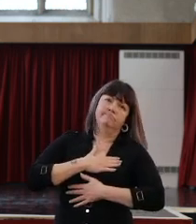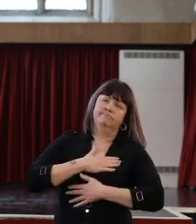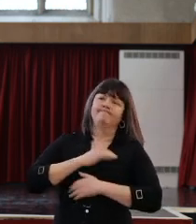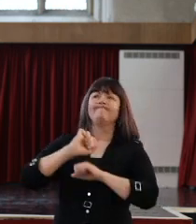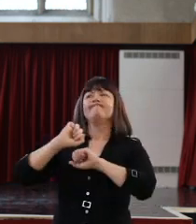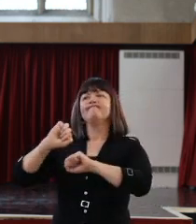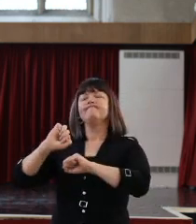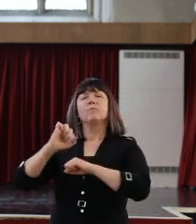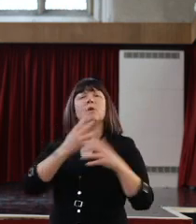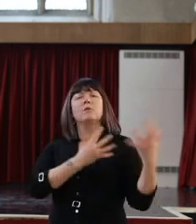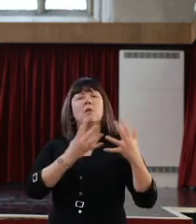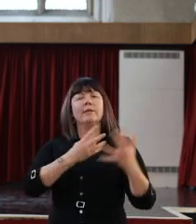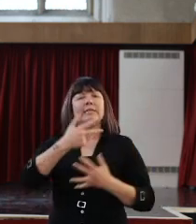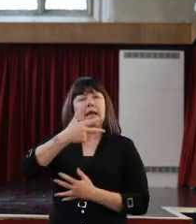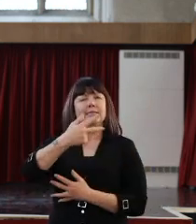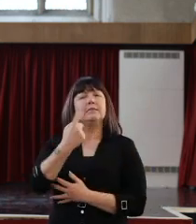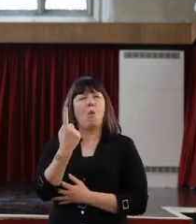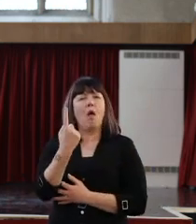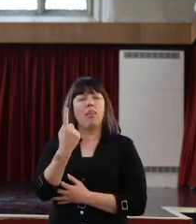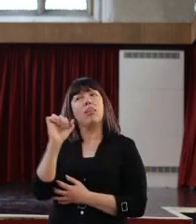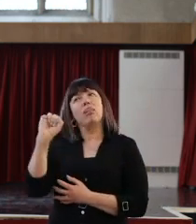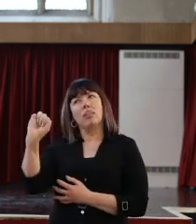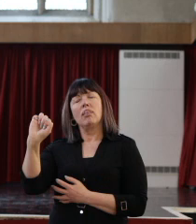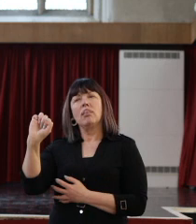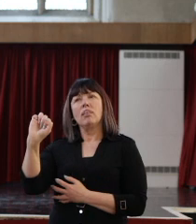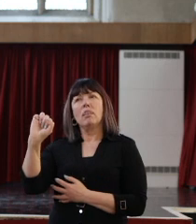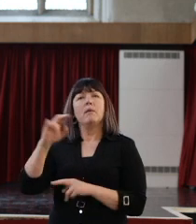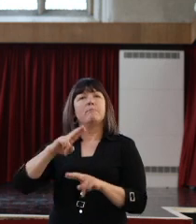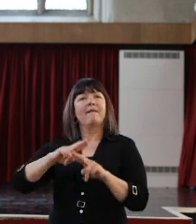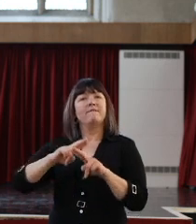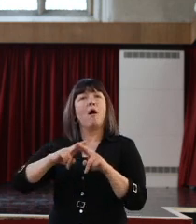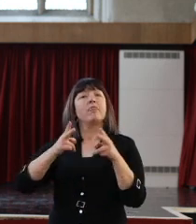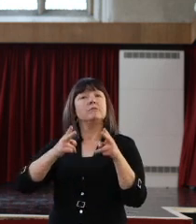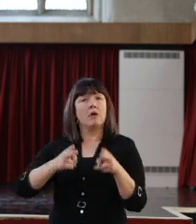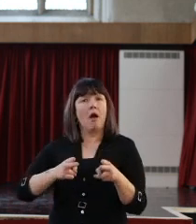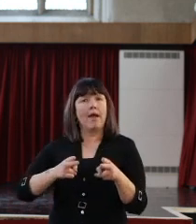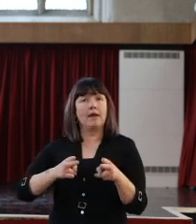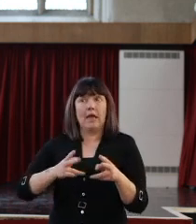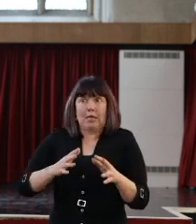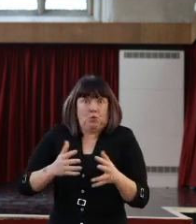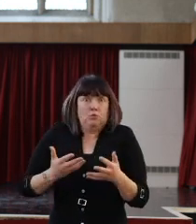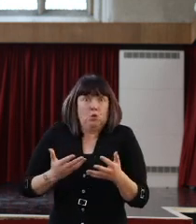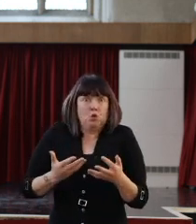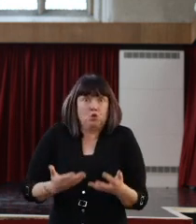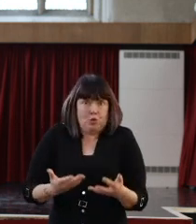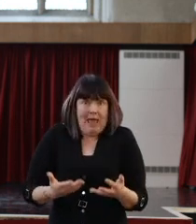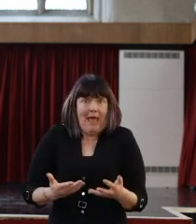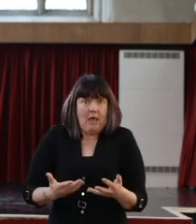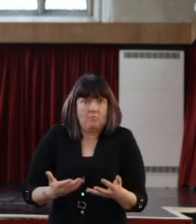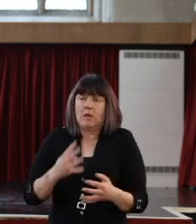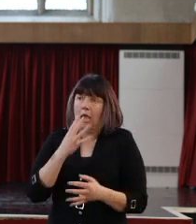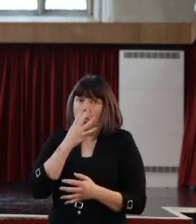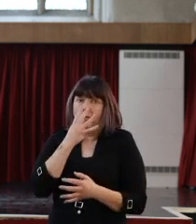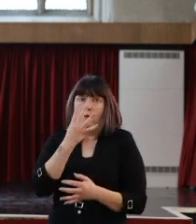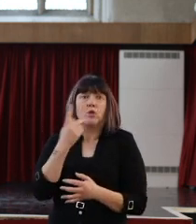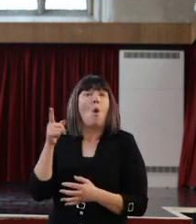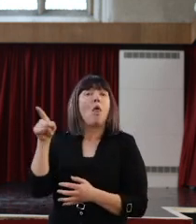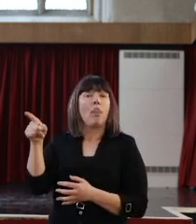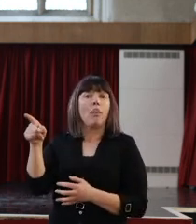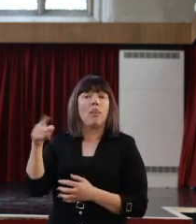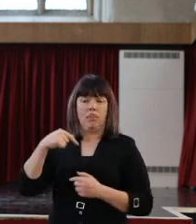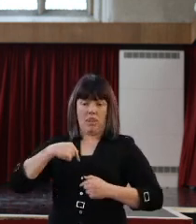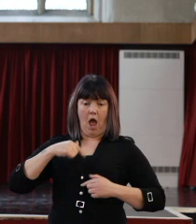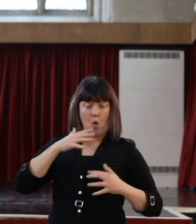in 1981, in fact, 41 years ago today, when I was just 10 years old. And losing a parent was obviously